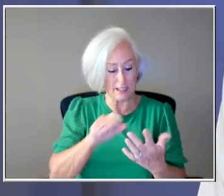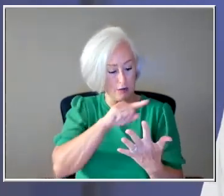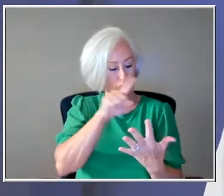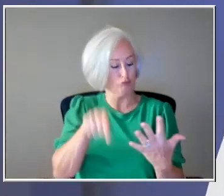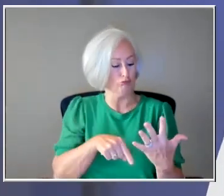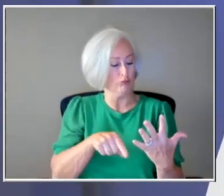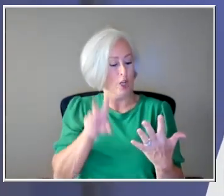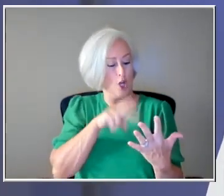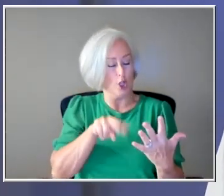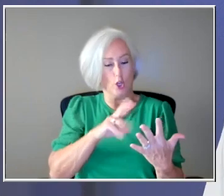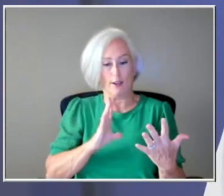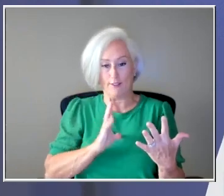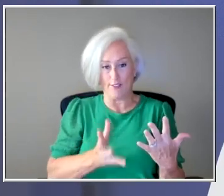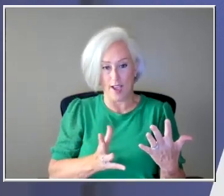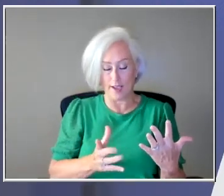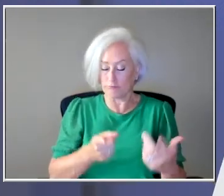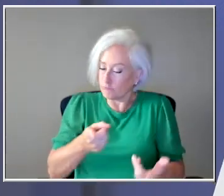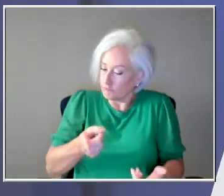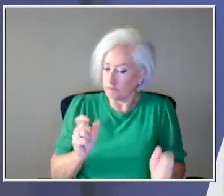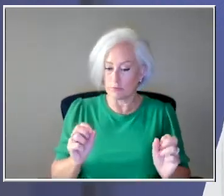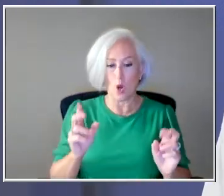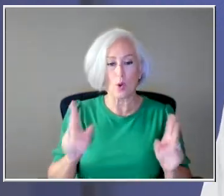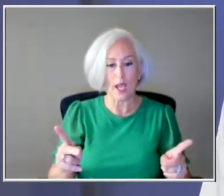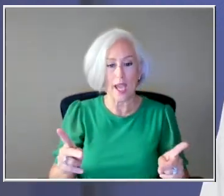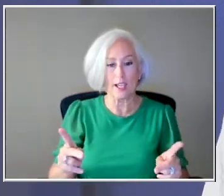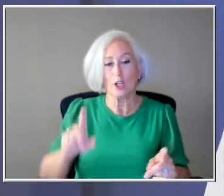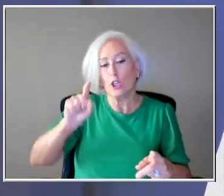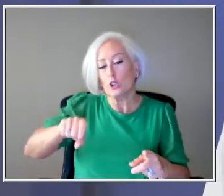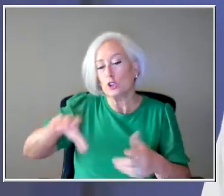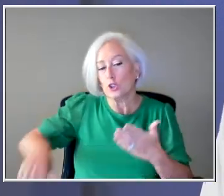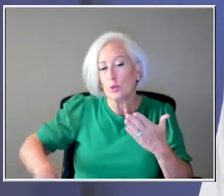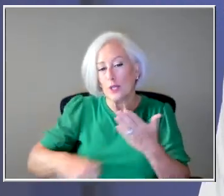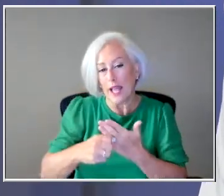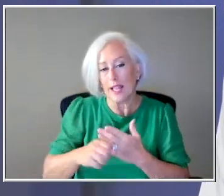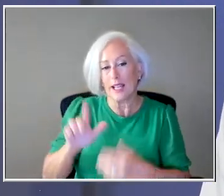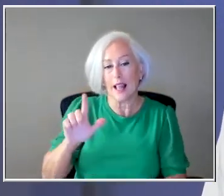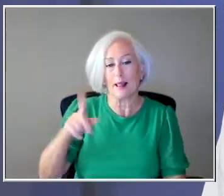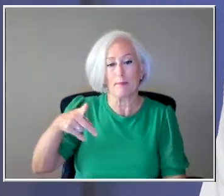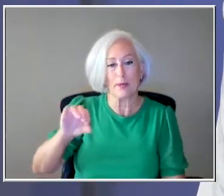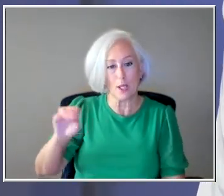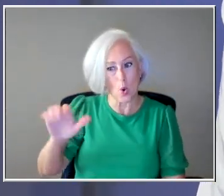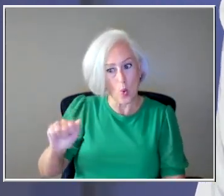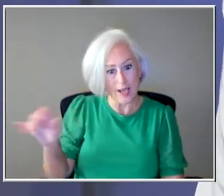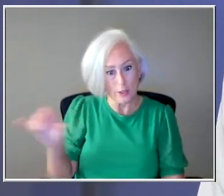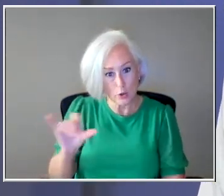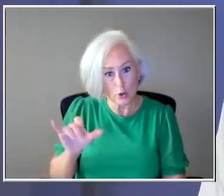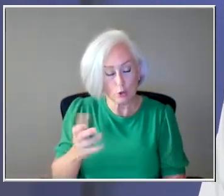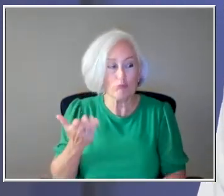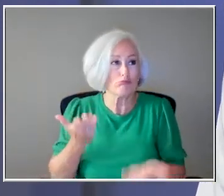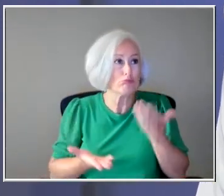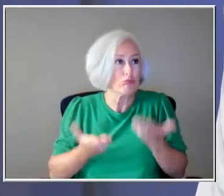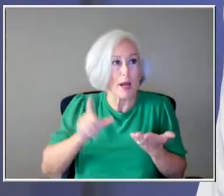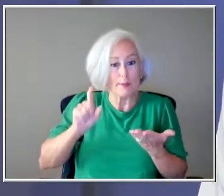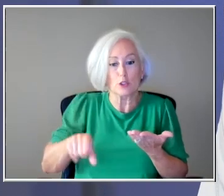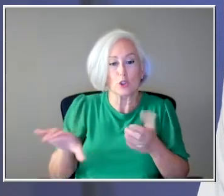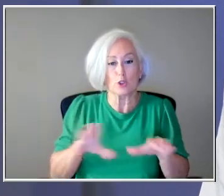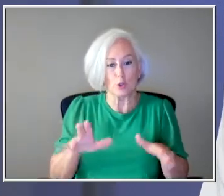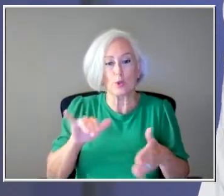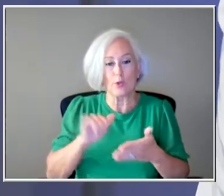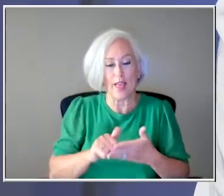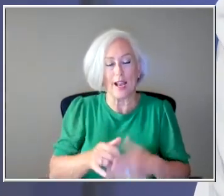is, do we add the LP little a in there as well? Which we probably should be doing as a